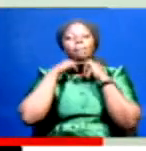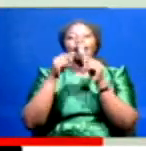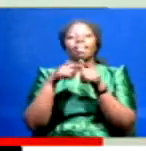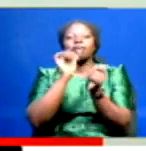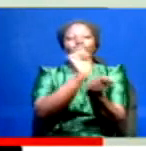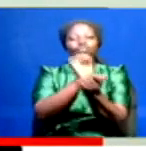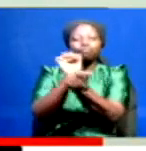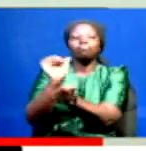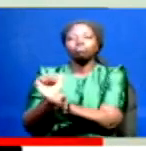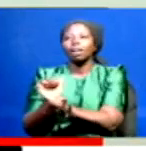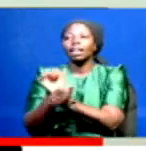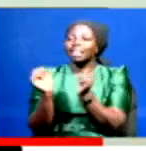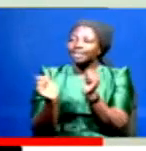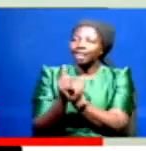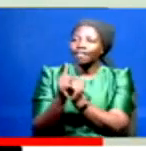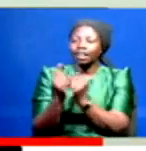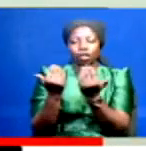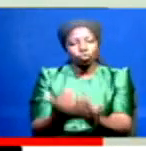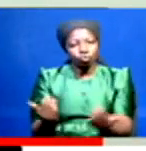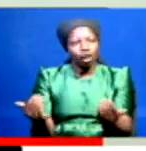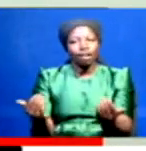11 children or people.